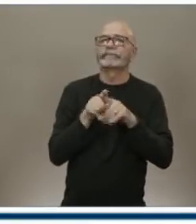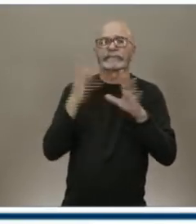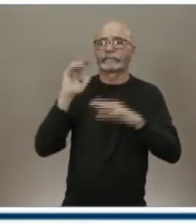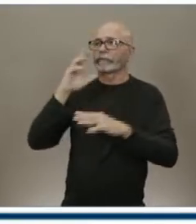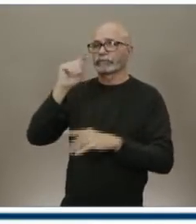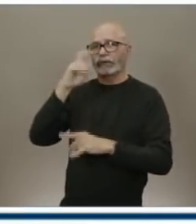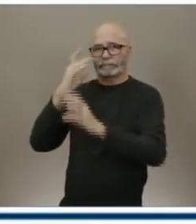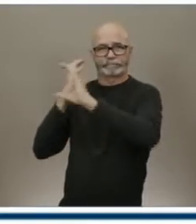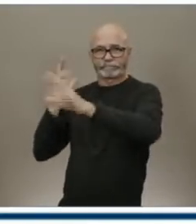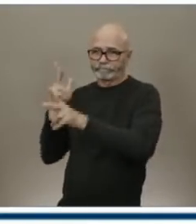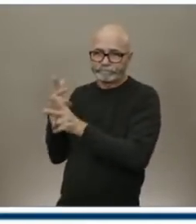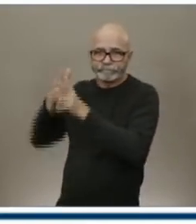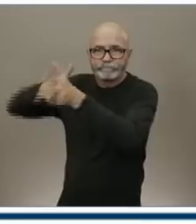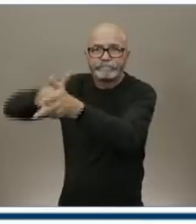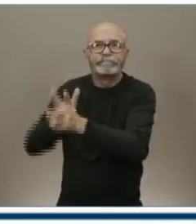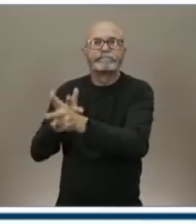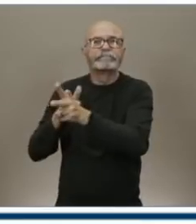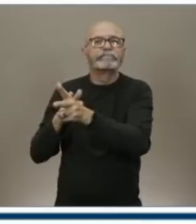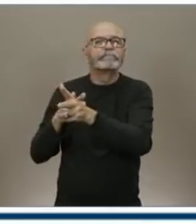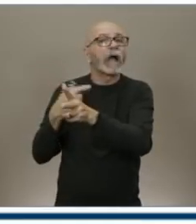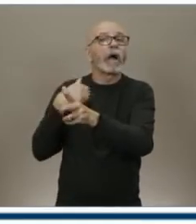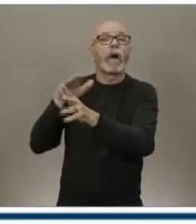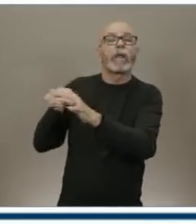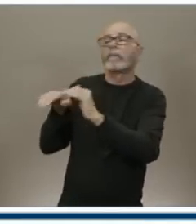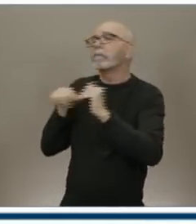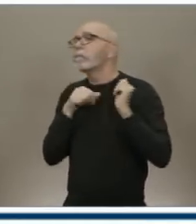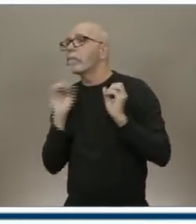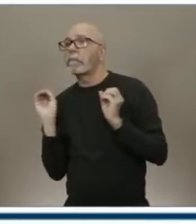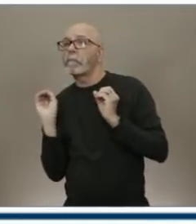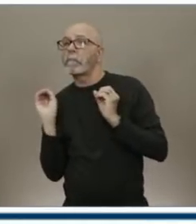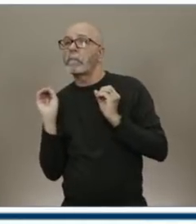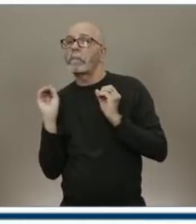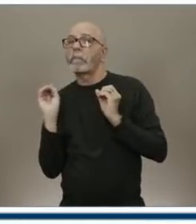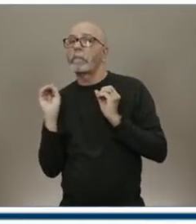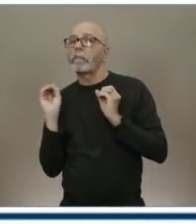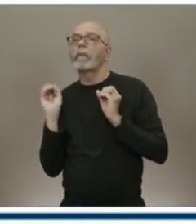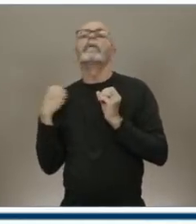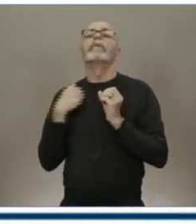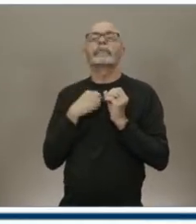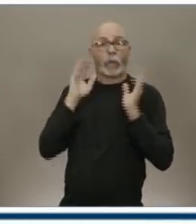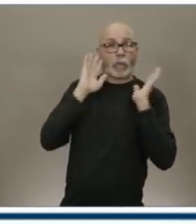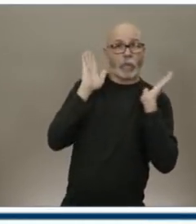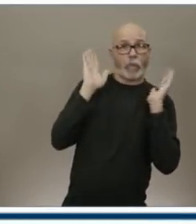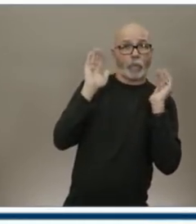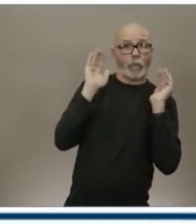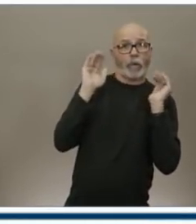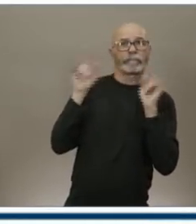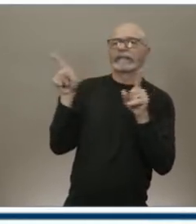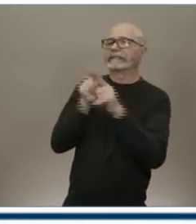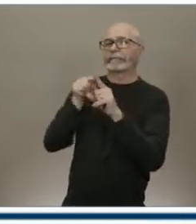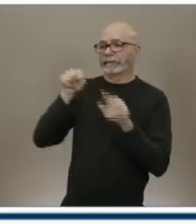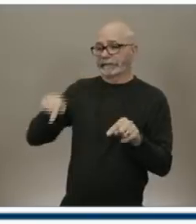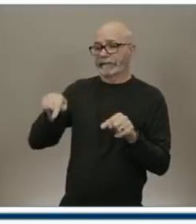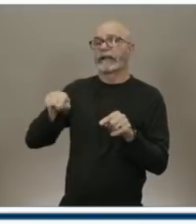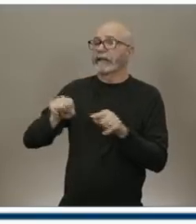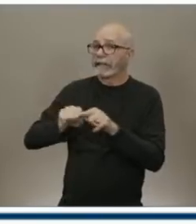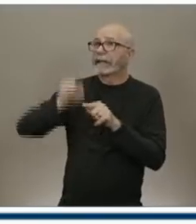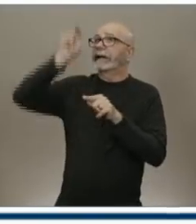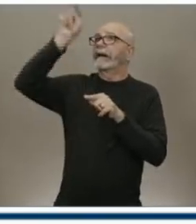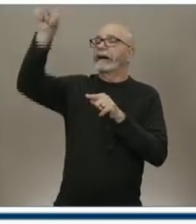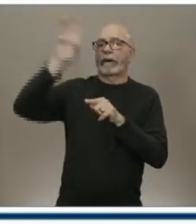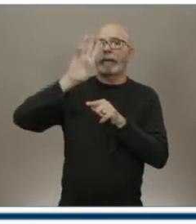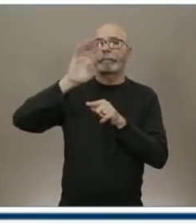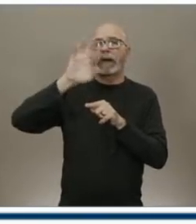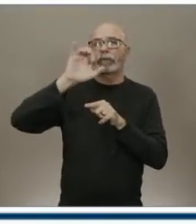testing. And fortunately, we didn't show any positive cases. And that is what we hope will happen in Berwick and the